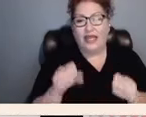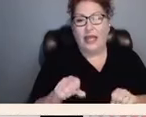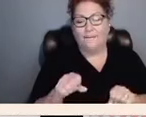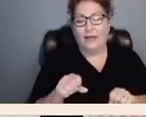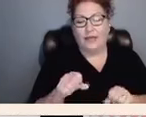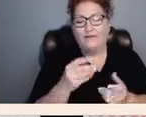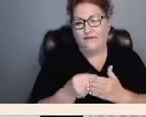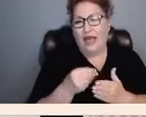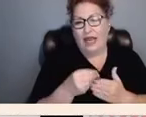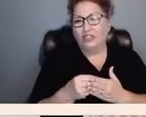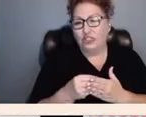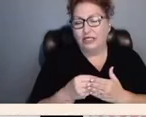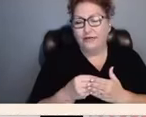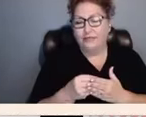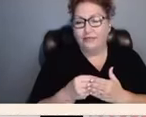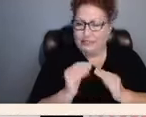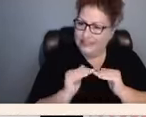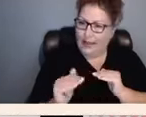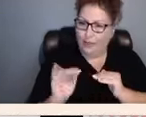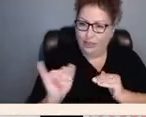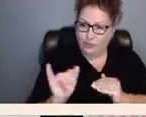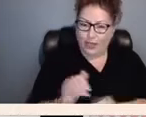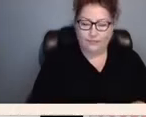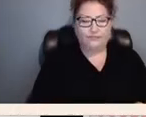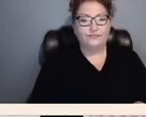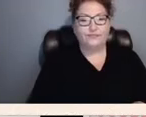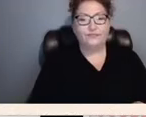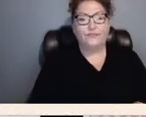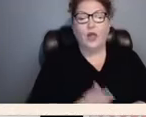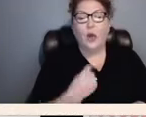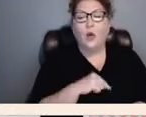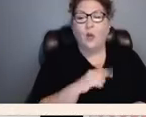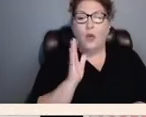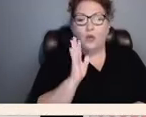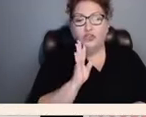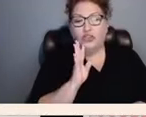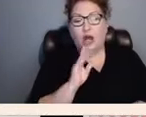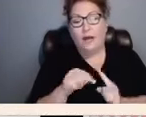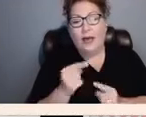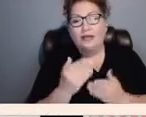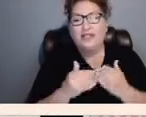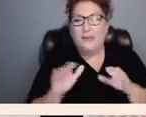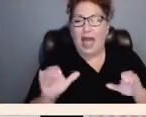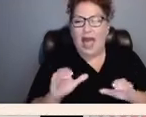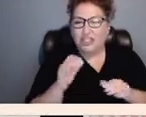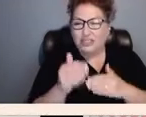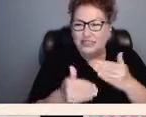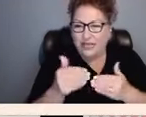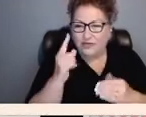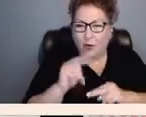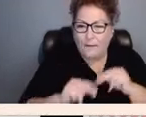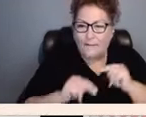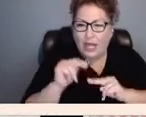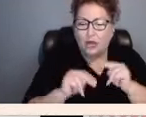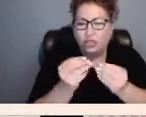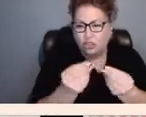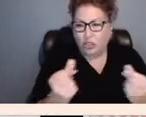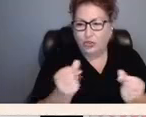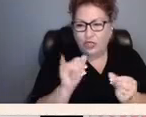financially stable. So we're going to talk a little bit about some action steps for building some solutions that can help people